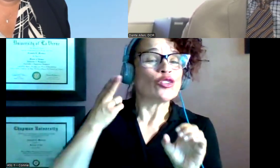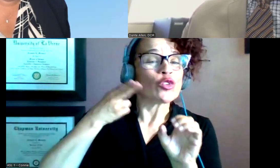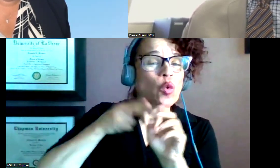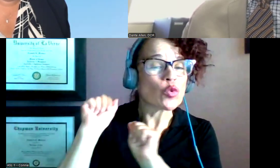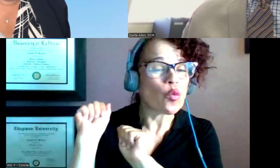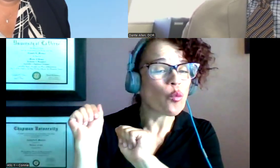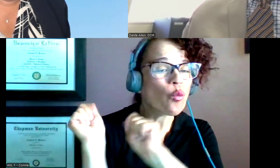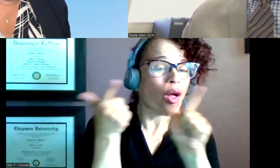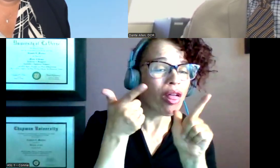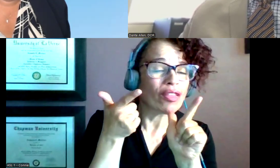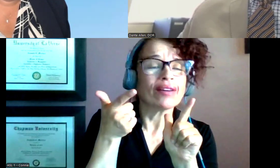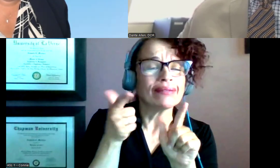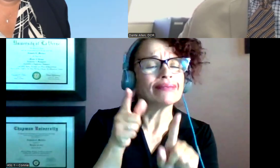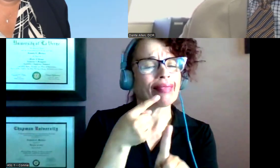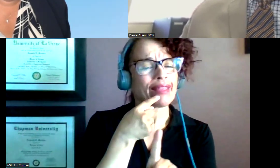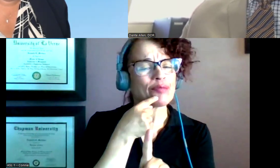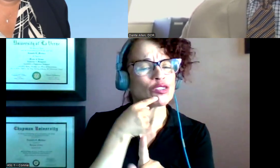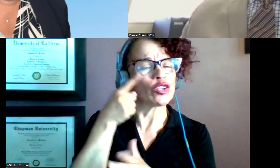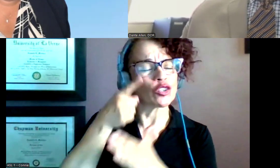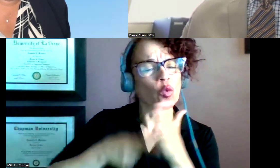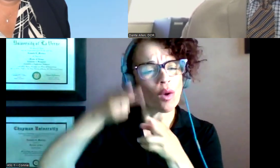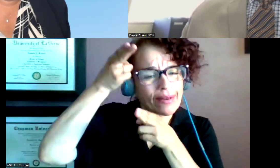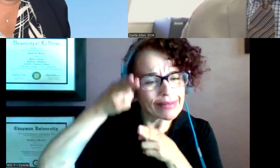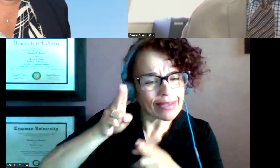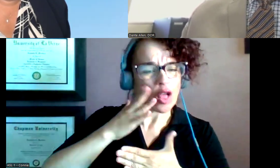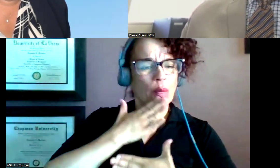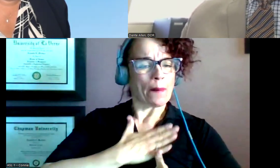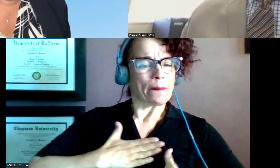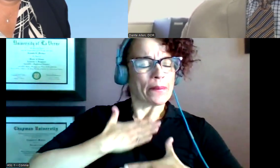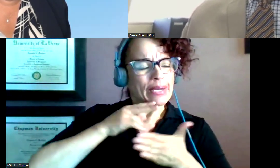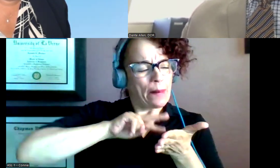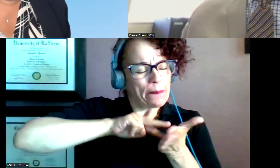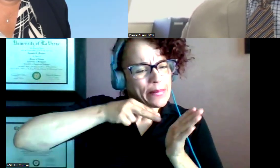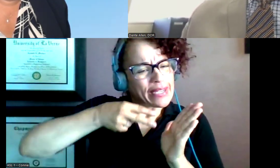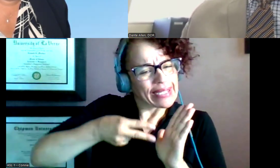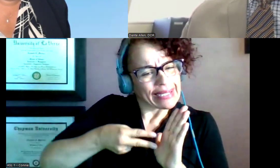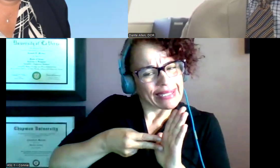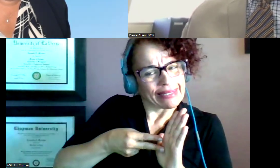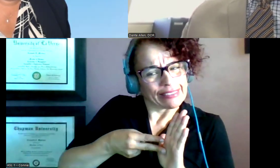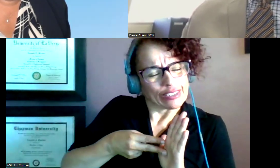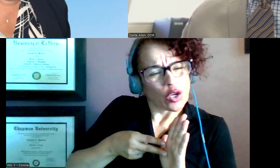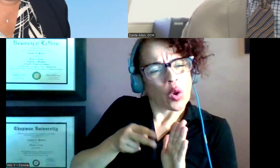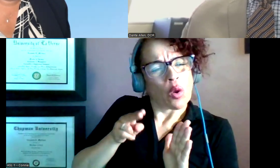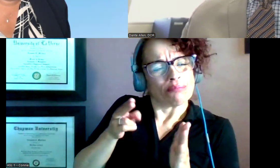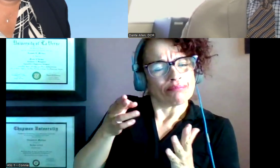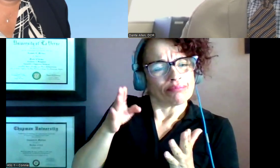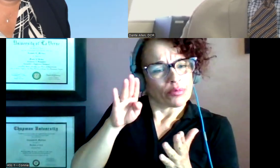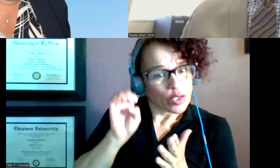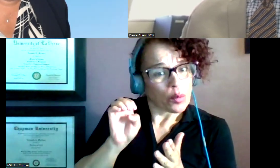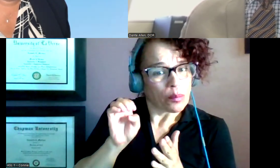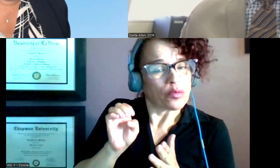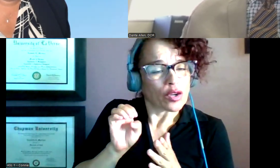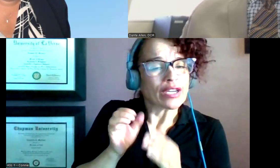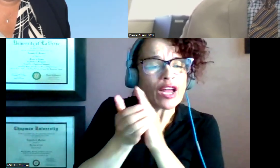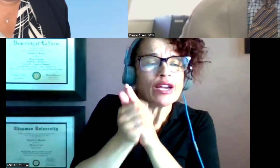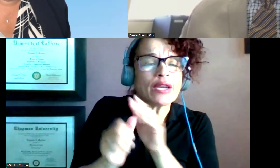all. But let me say what an honor and pleasure it is to be an